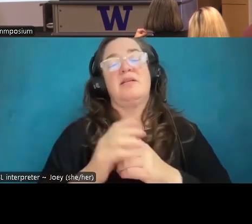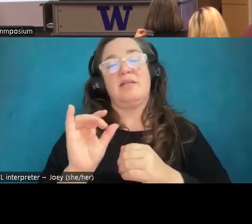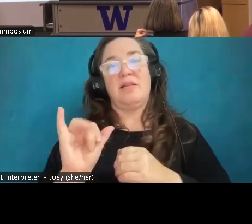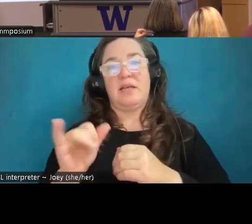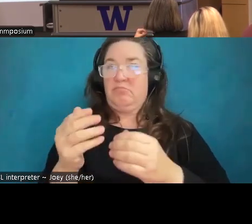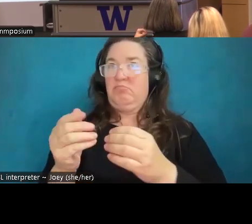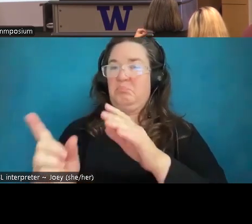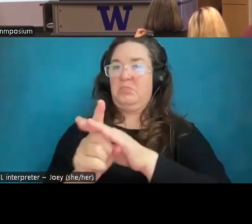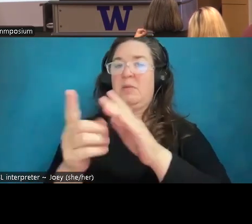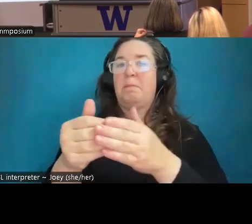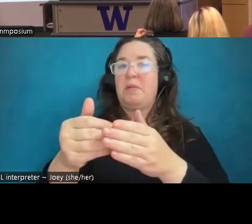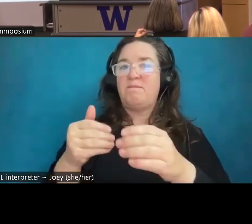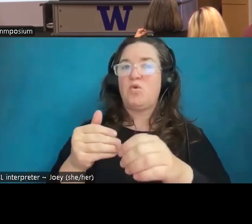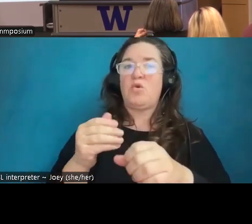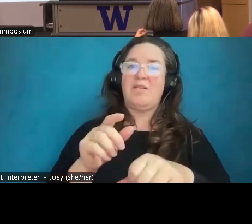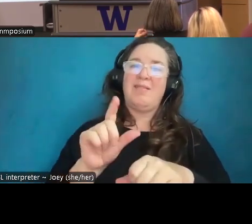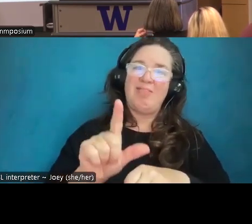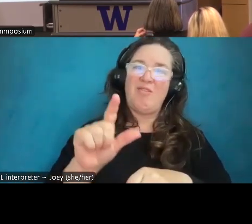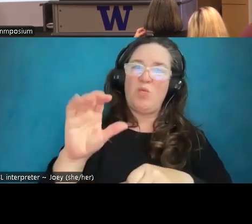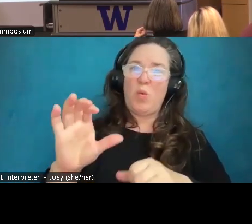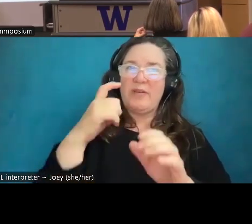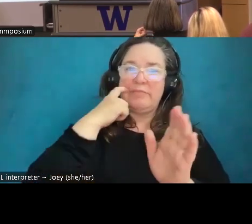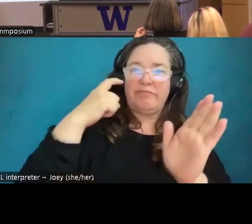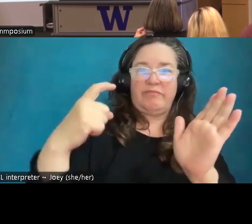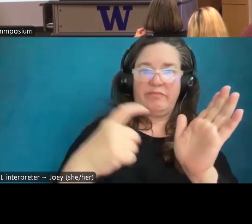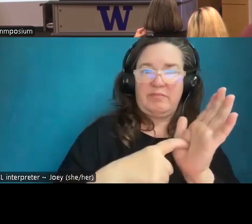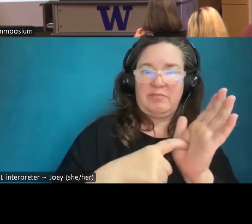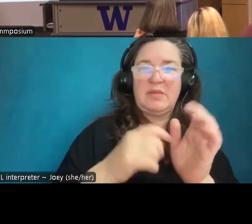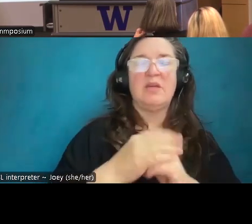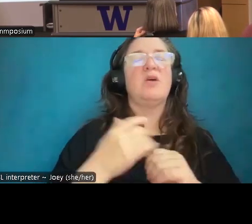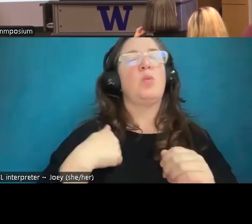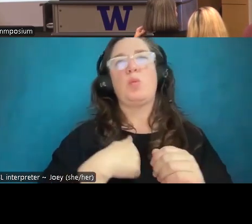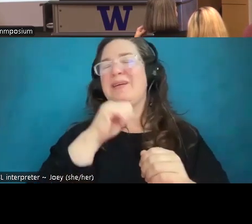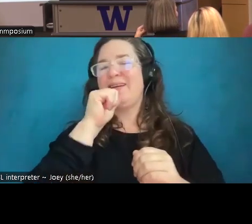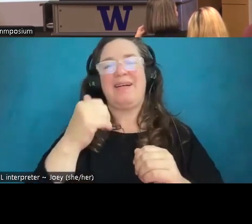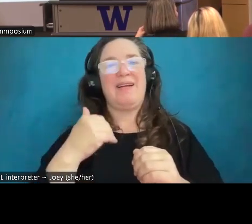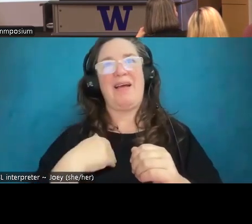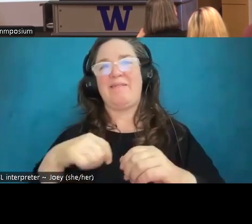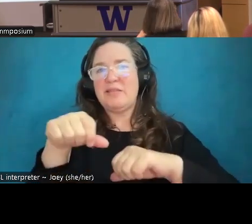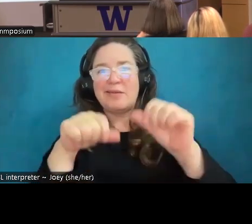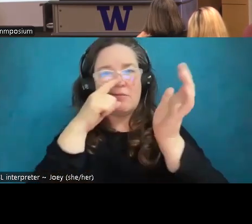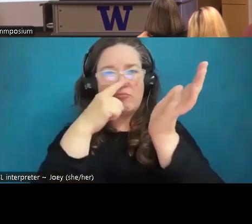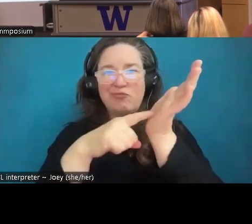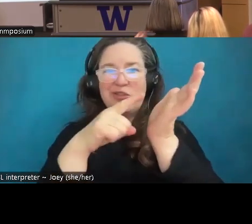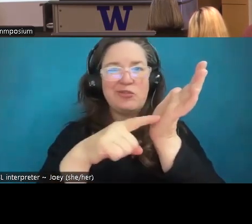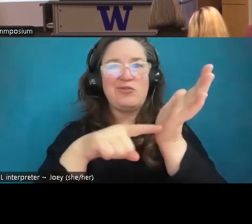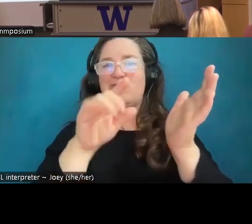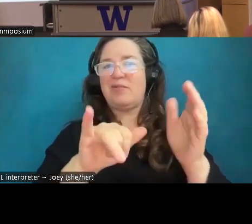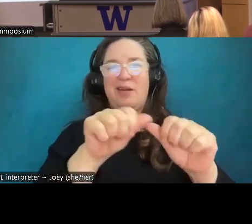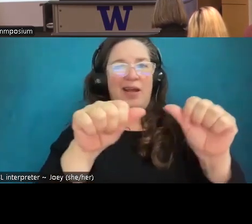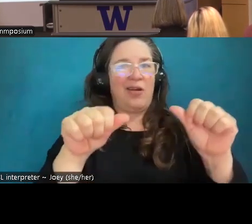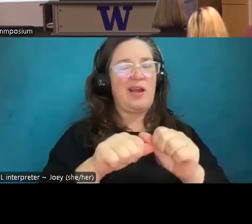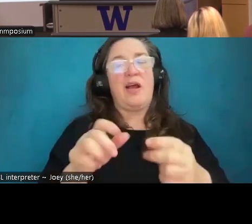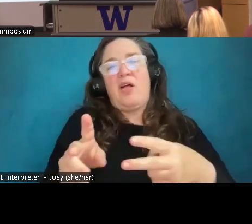not received the scientific rigor that they really warrant. So we're kind of behind the 8 ball on both of these diseases. Very common,